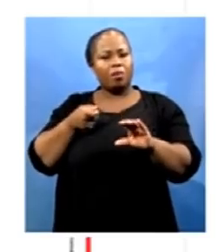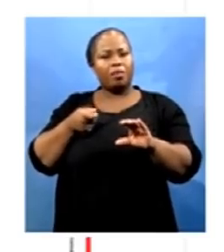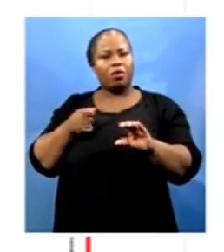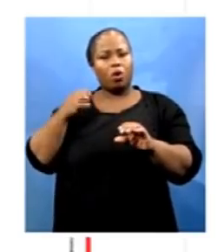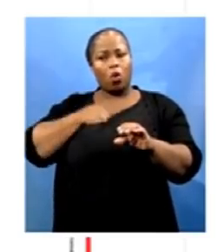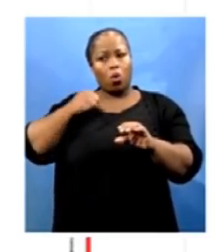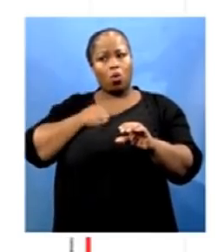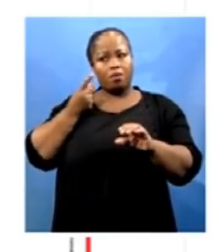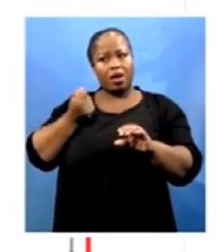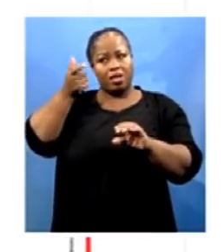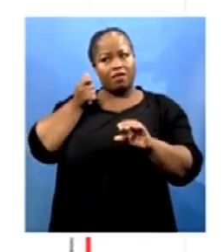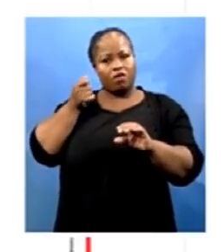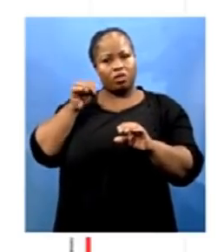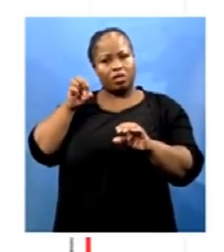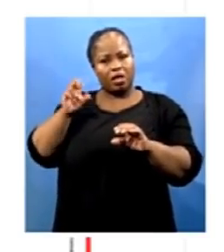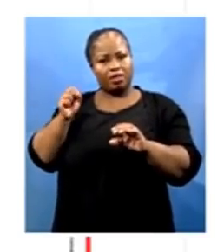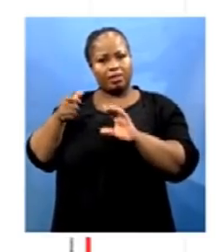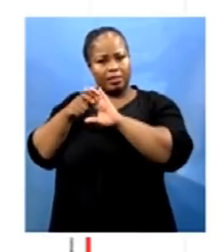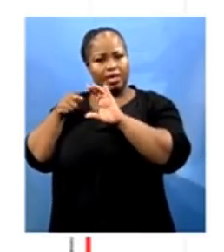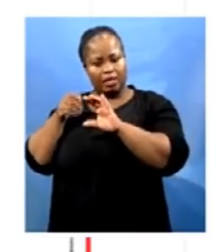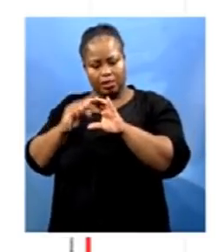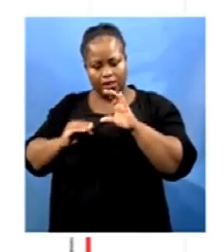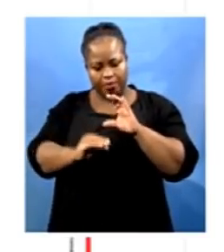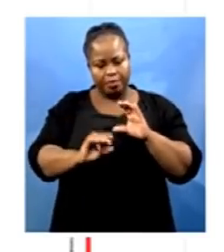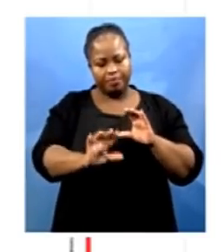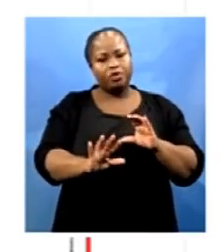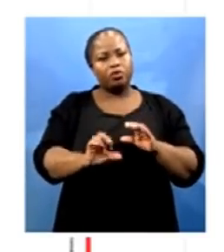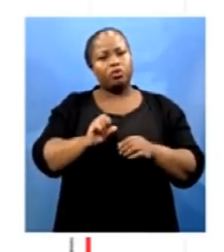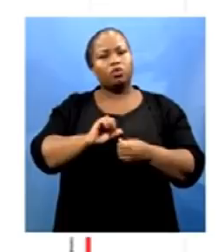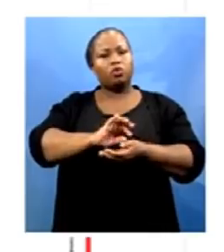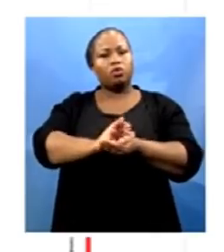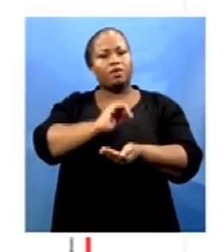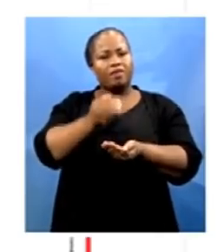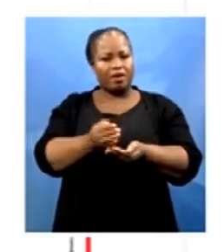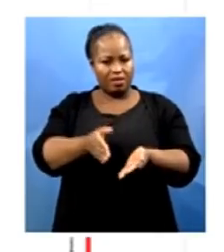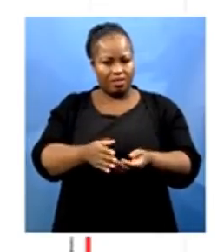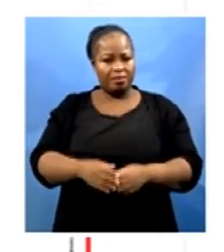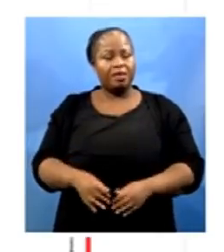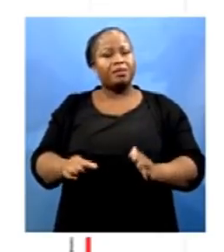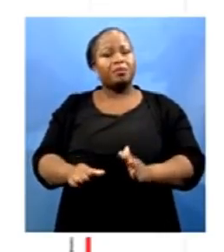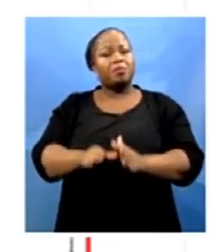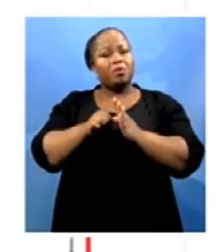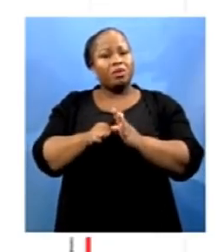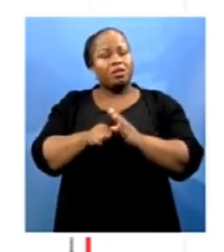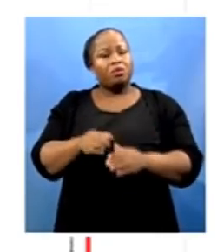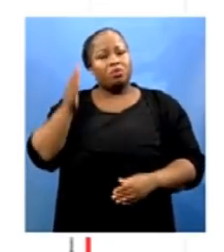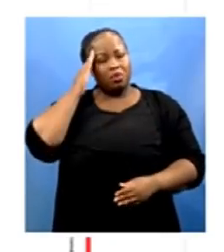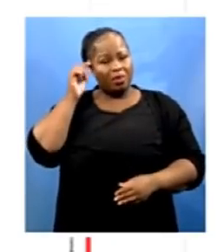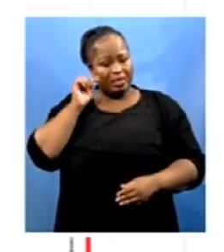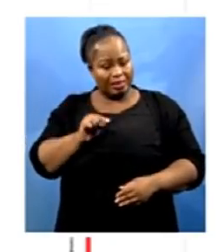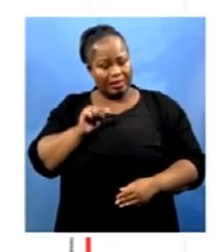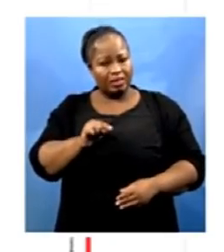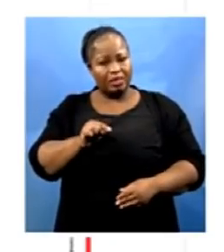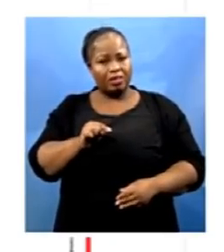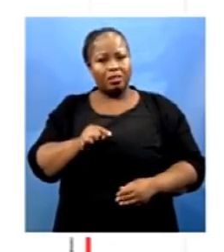It's important to clarify that the Solidarity Fund is not administering all donations made by some